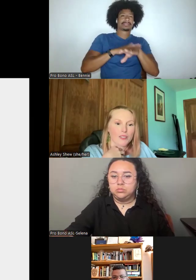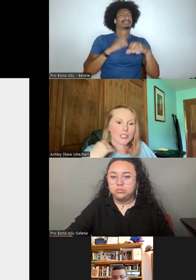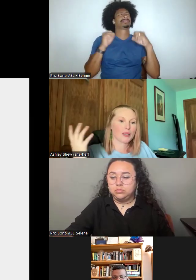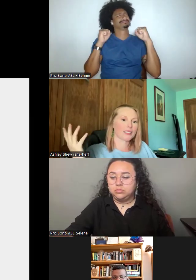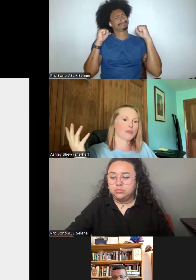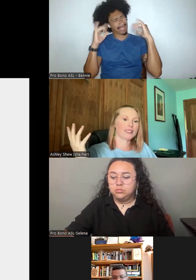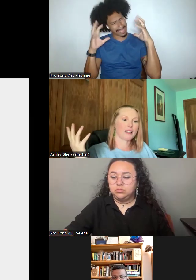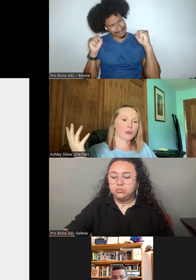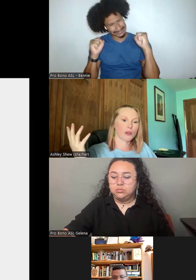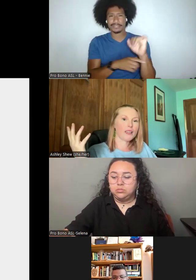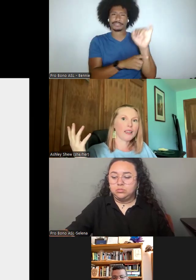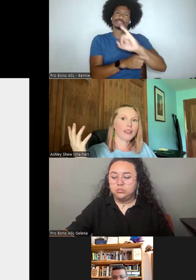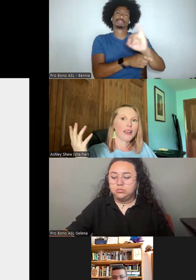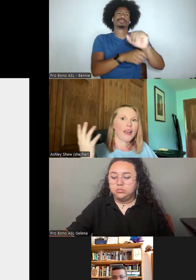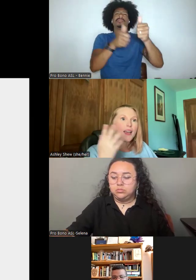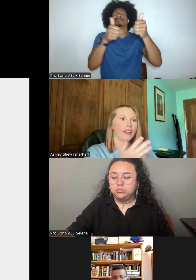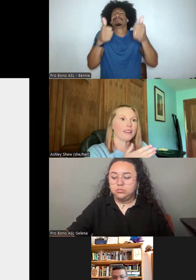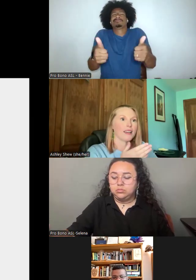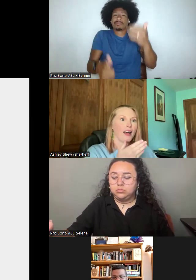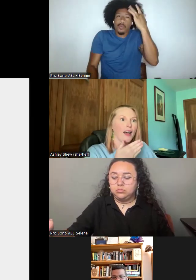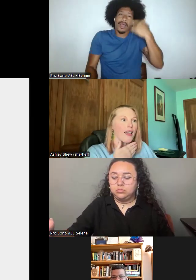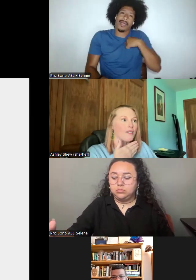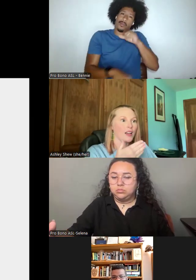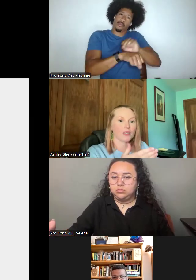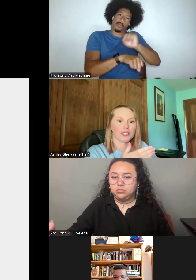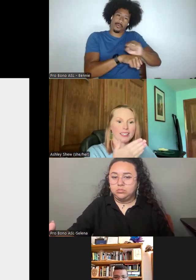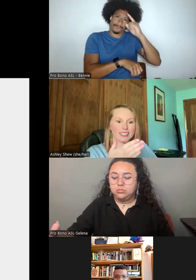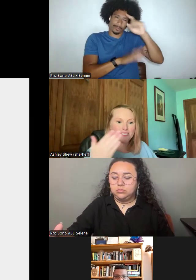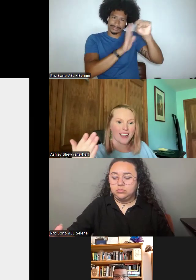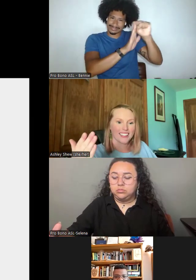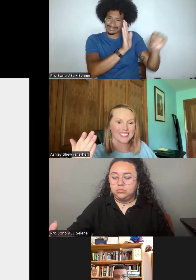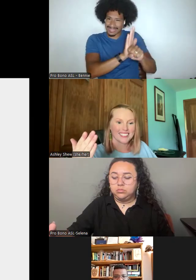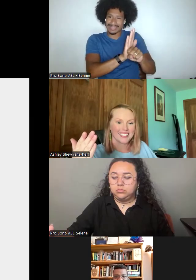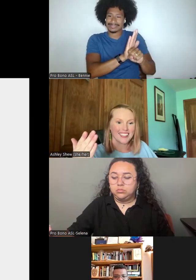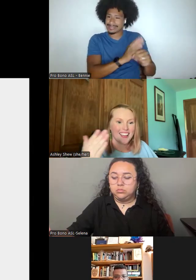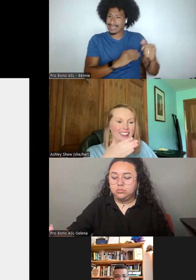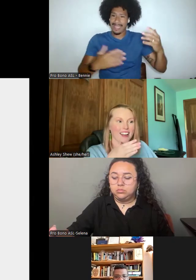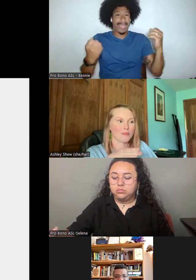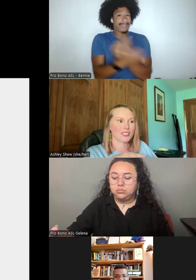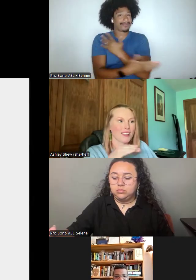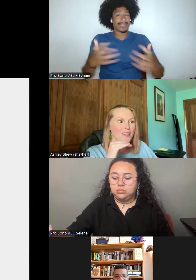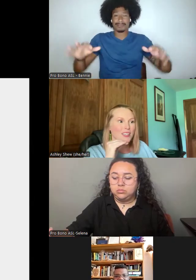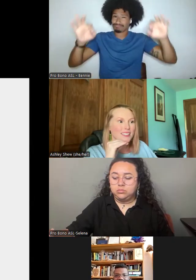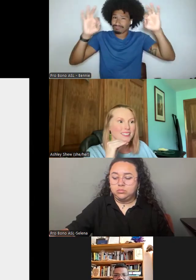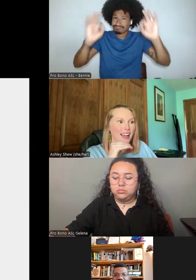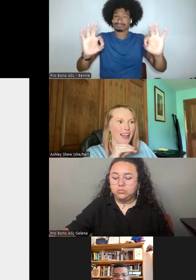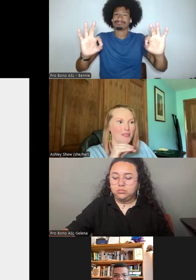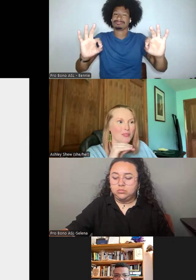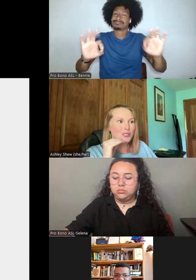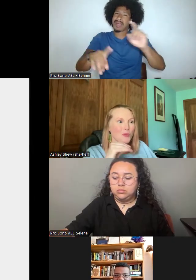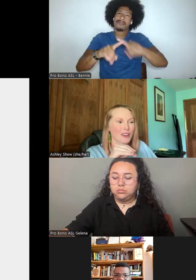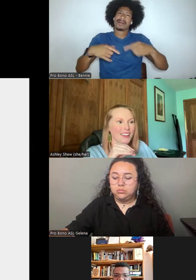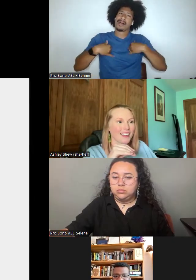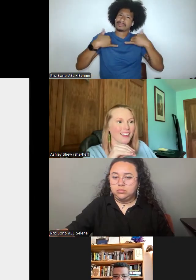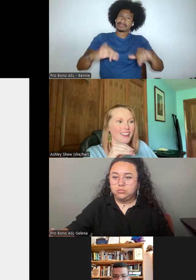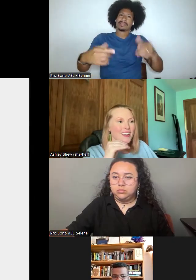insurance coverage because I'm a state employee and I have everything done right. And I'm still having this time